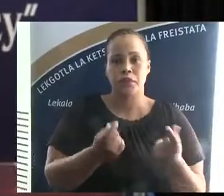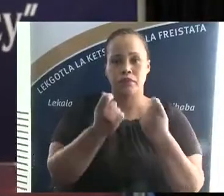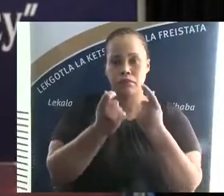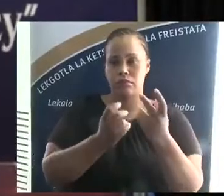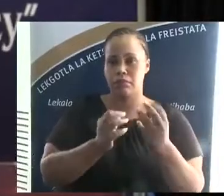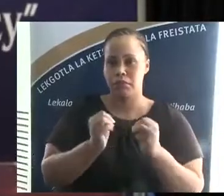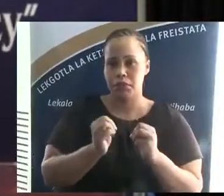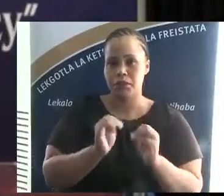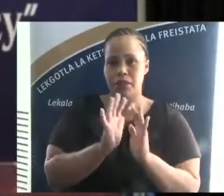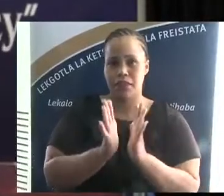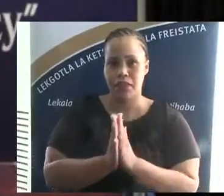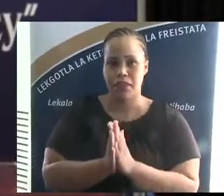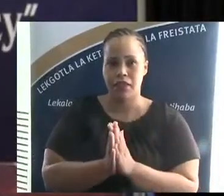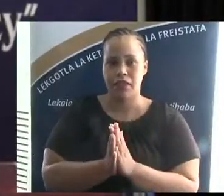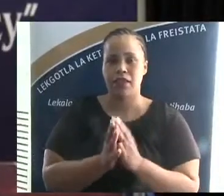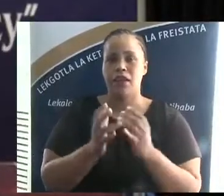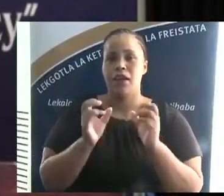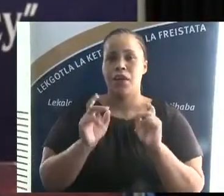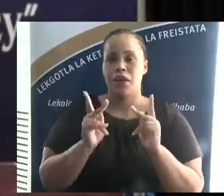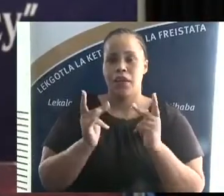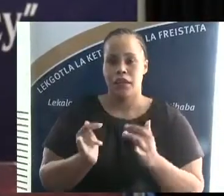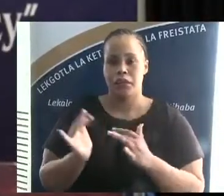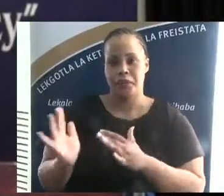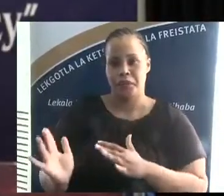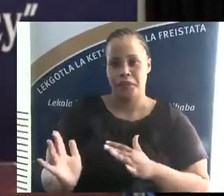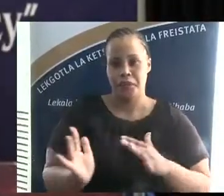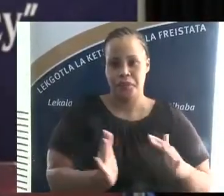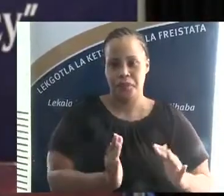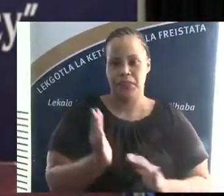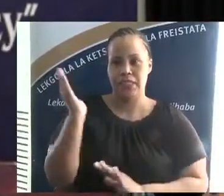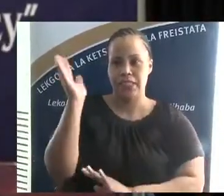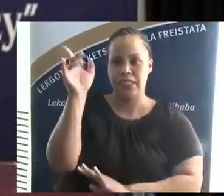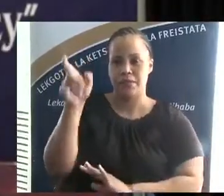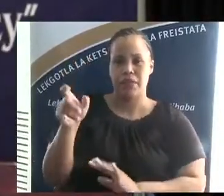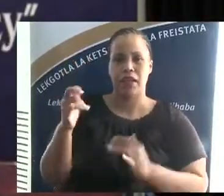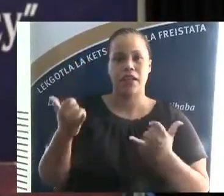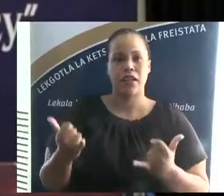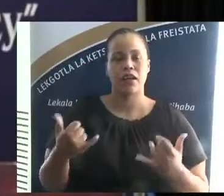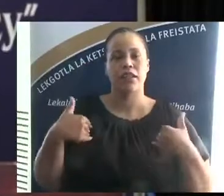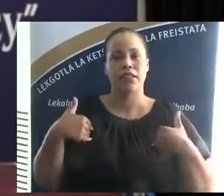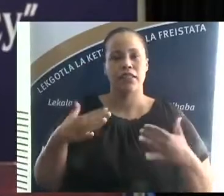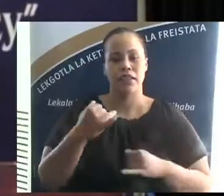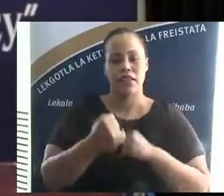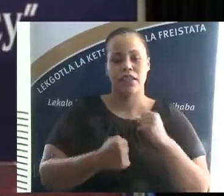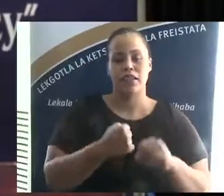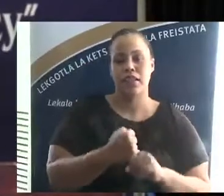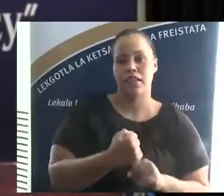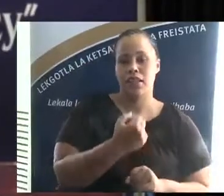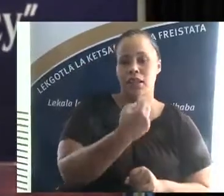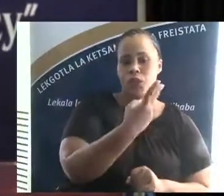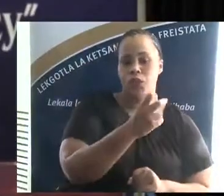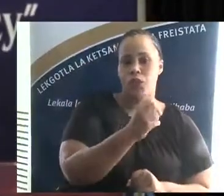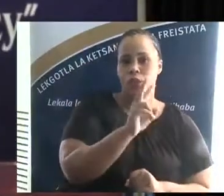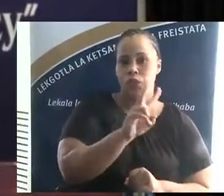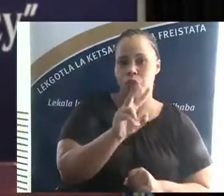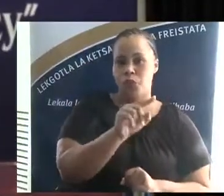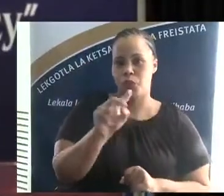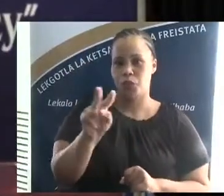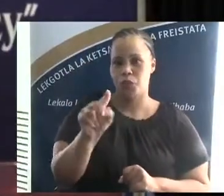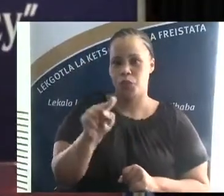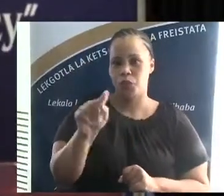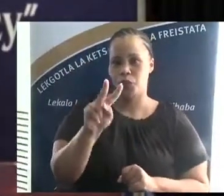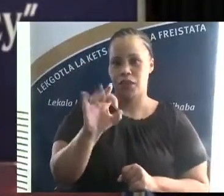Honourable Speaker, now it brings us to the business of the day, and that is our 2022-23